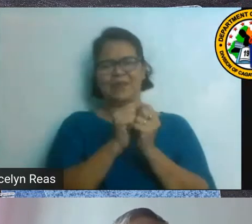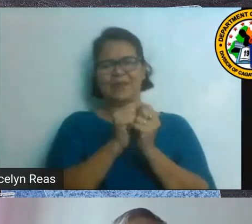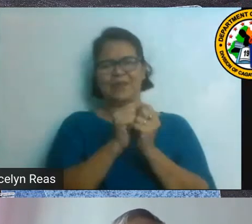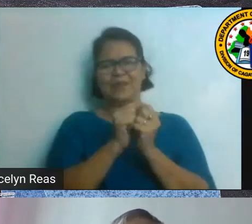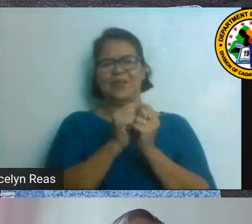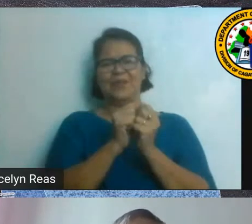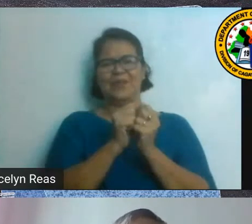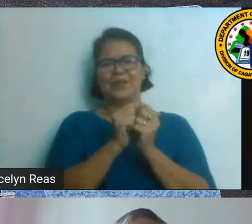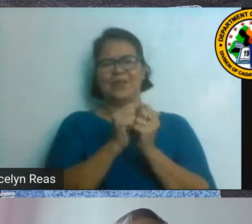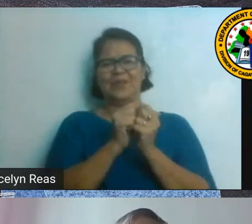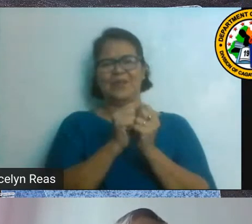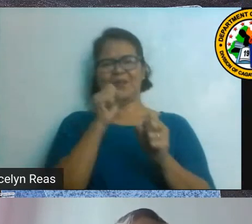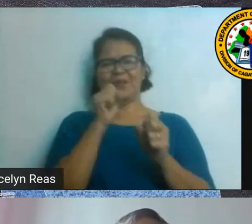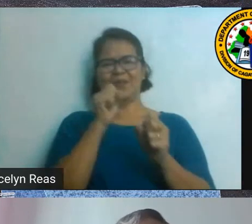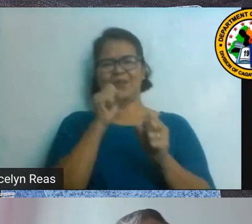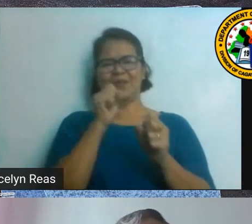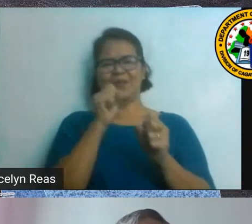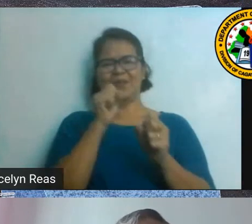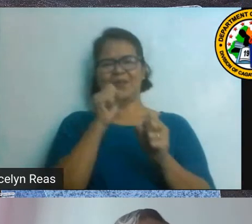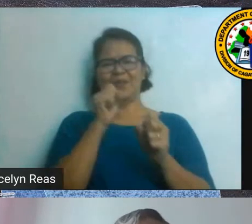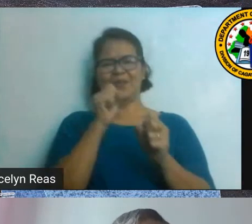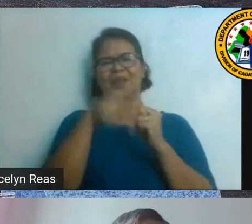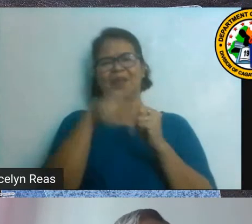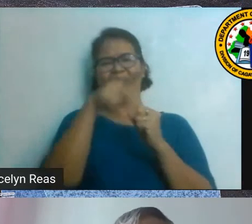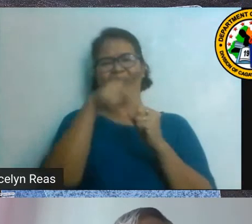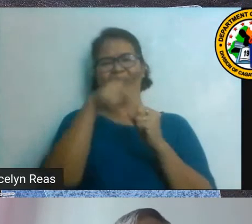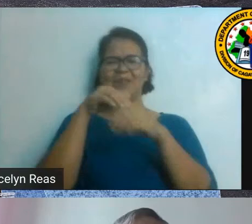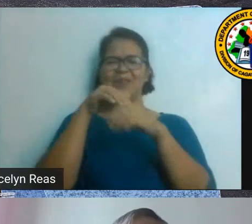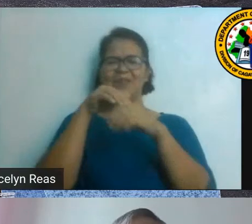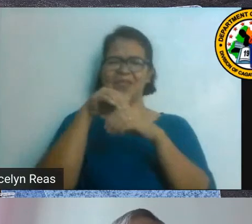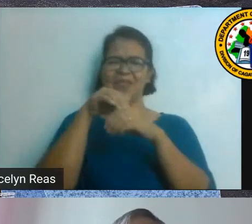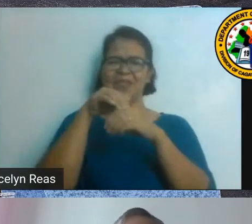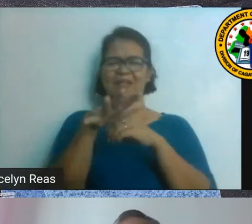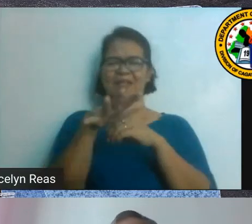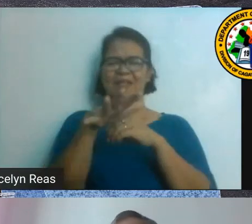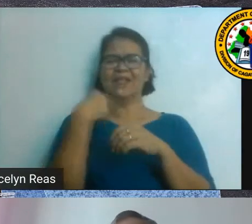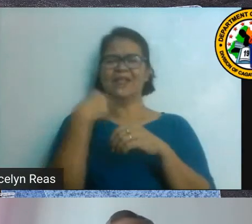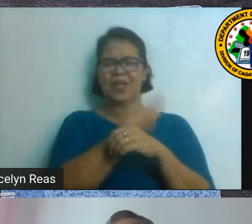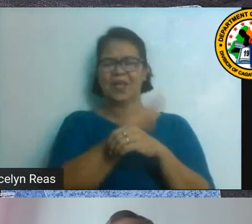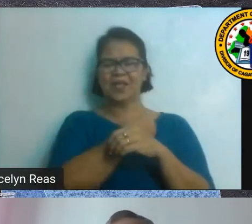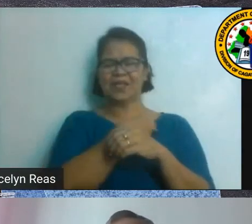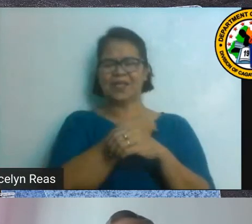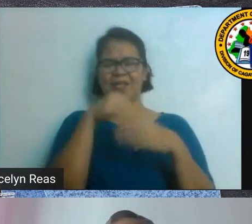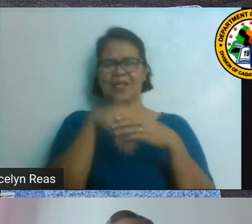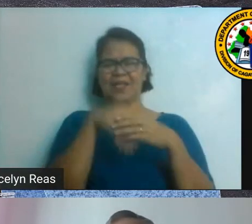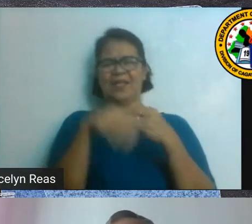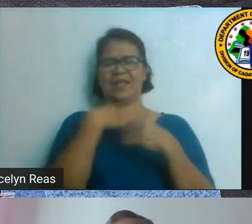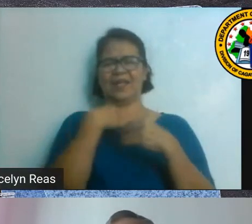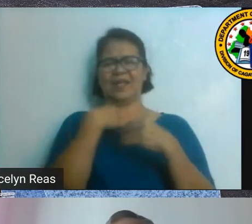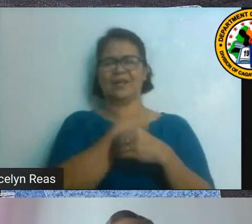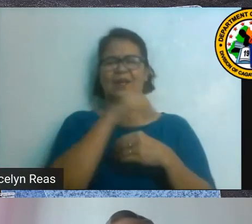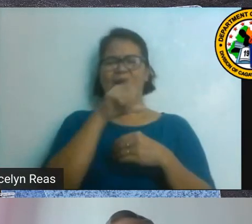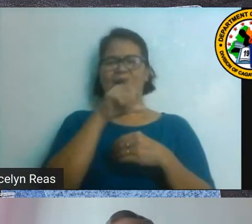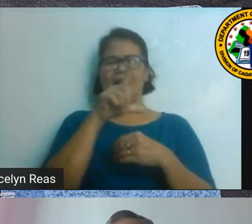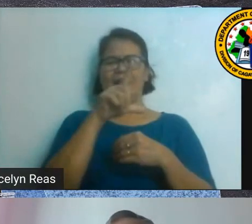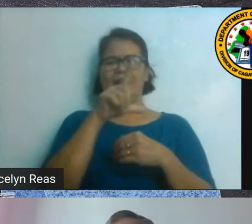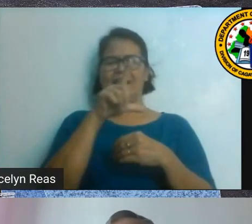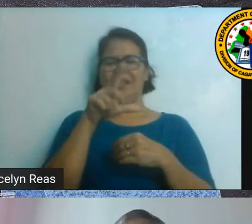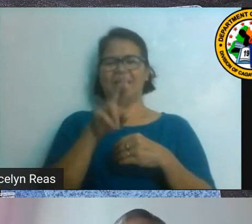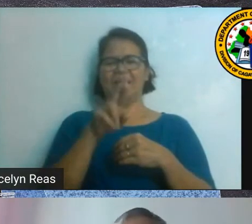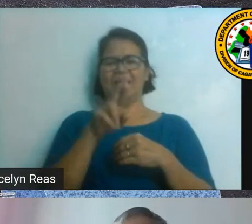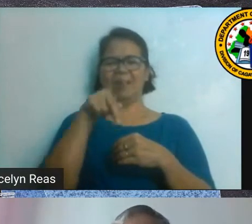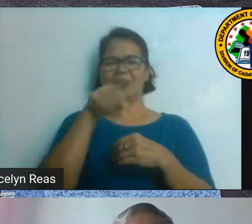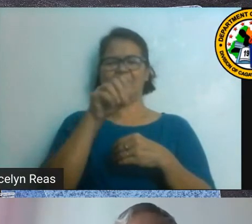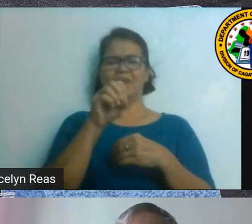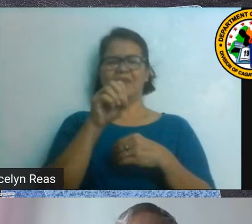saying is, if we listen to what the people on the ground are saying, yung mga